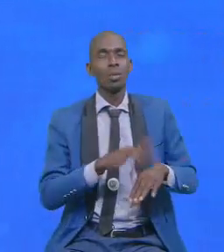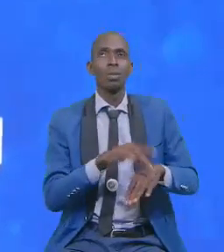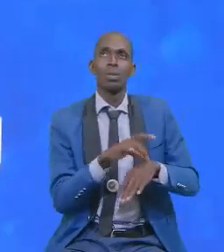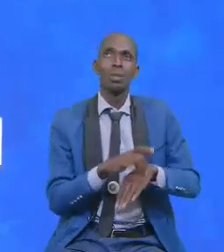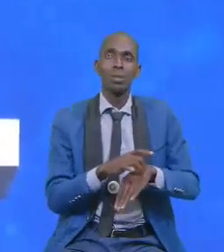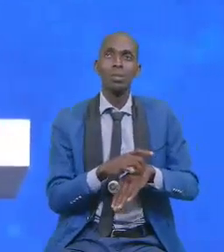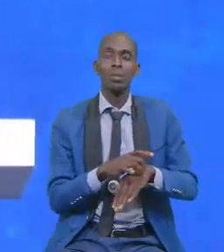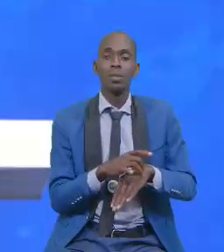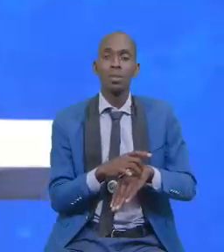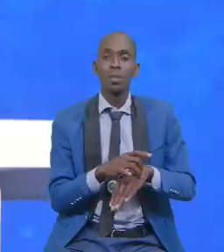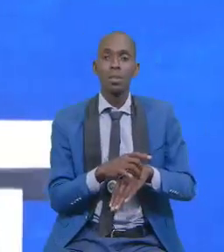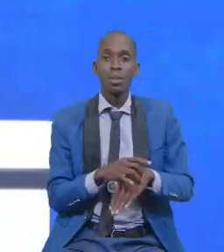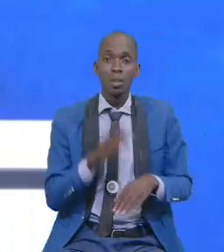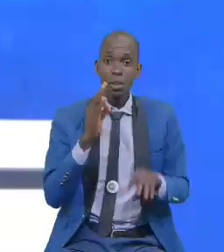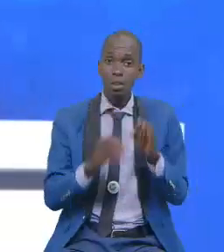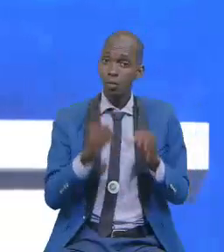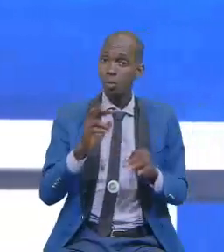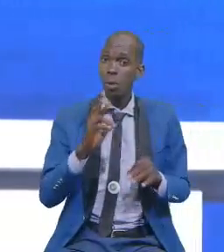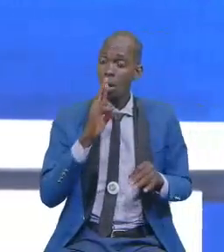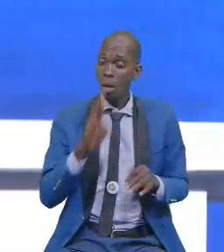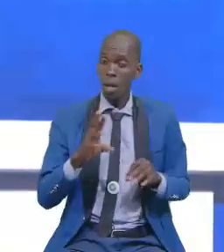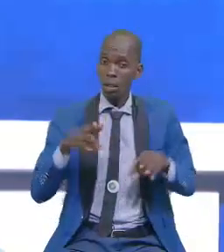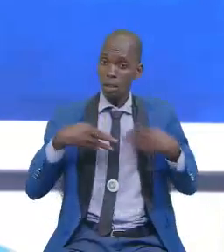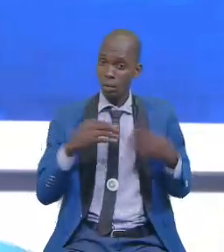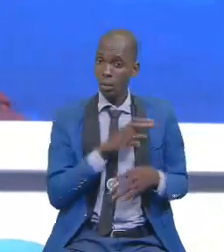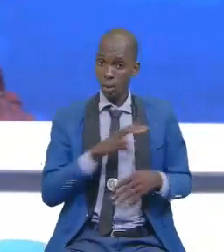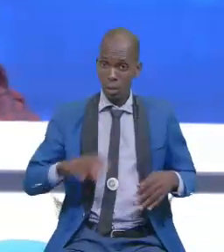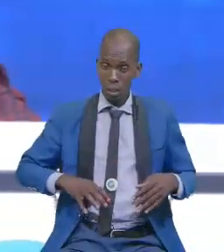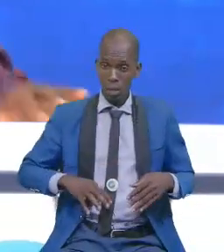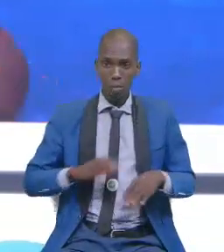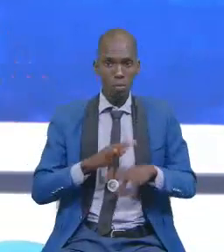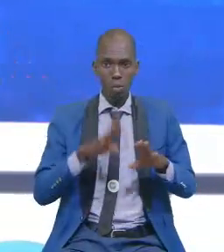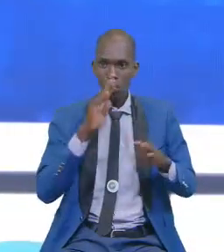If you're raising up your hand, you'll stand up wherever you are.